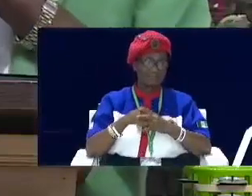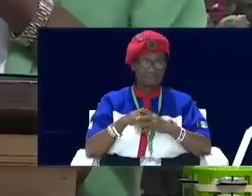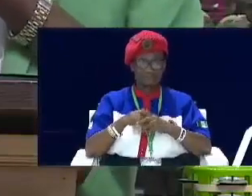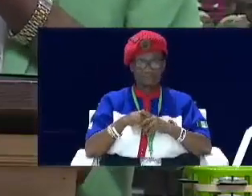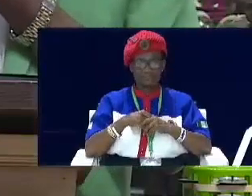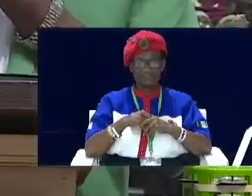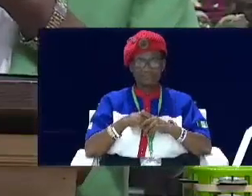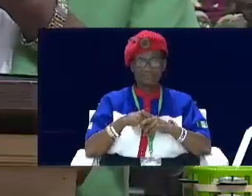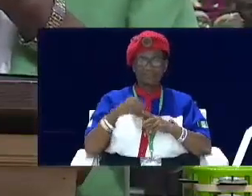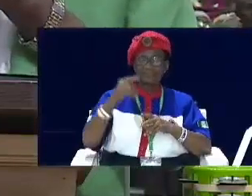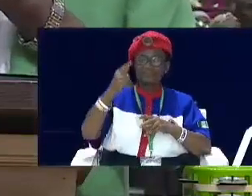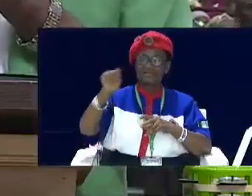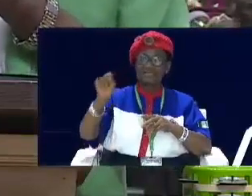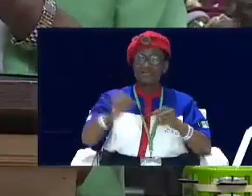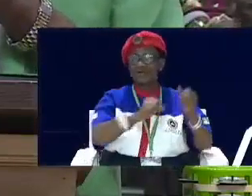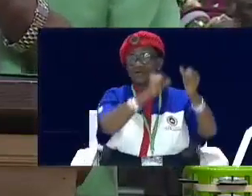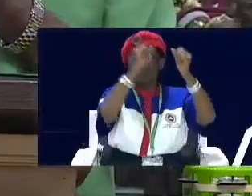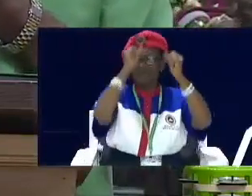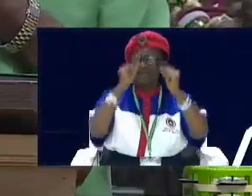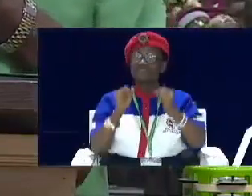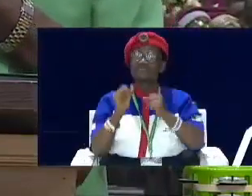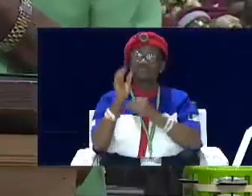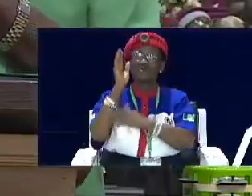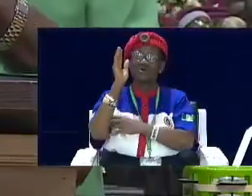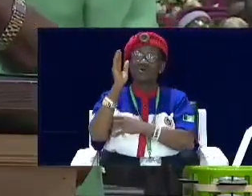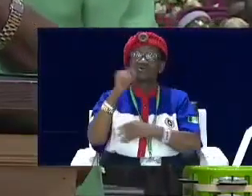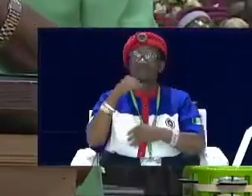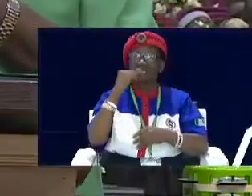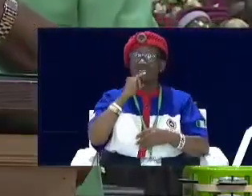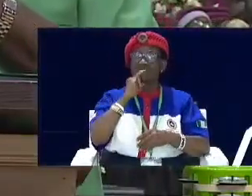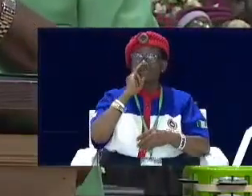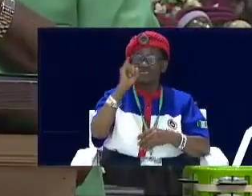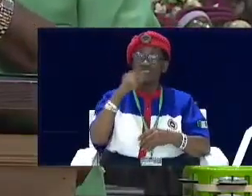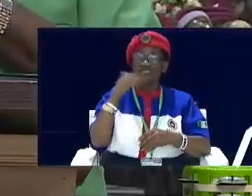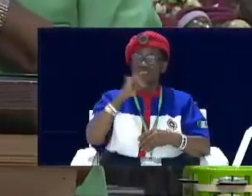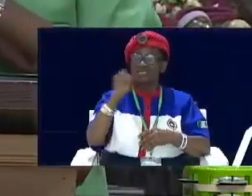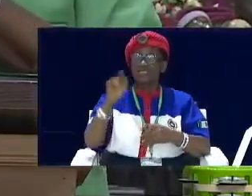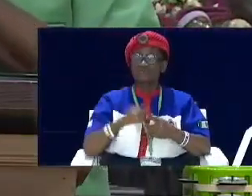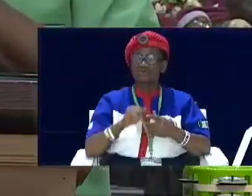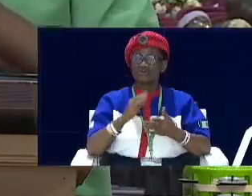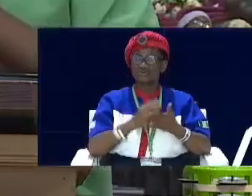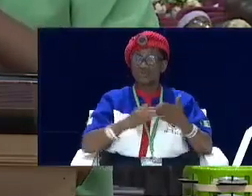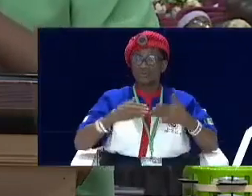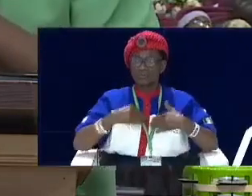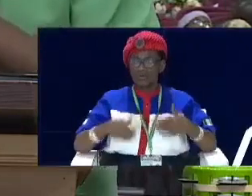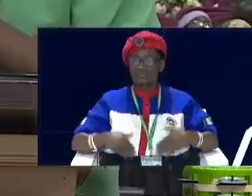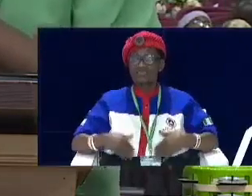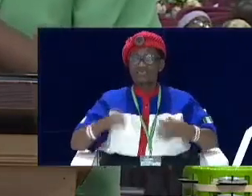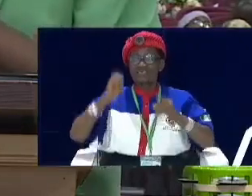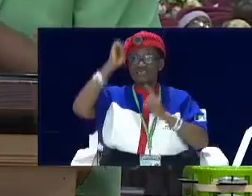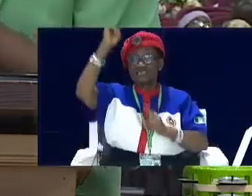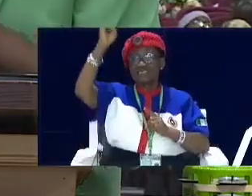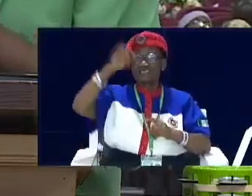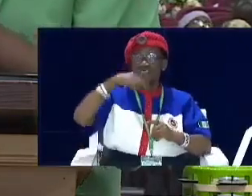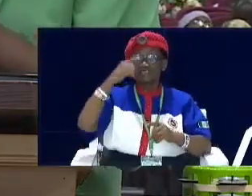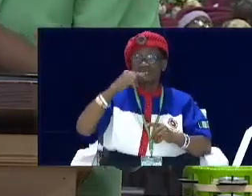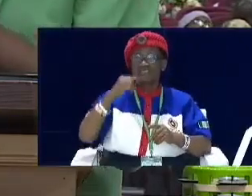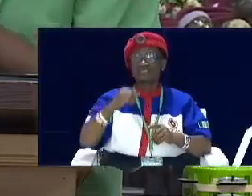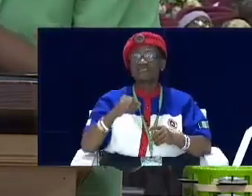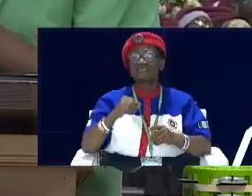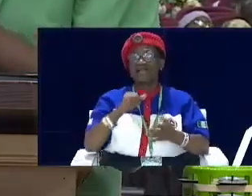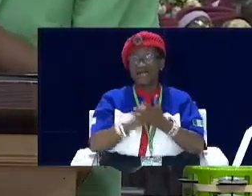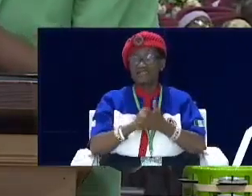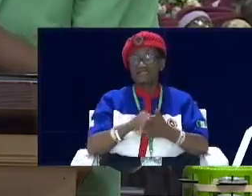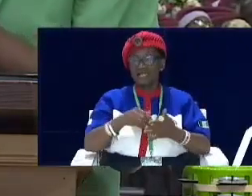The Almighty God is saying to somebody, he said, because my name is I am that